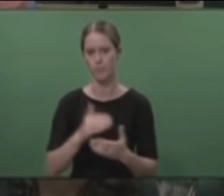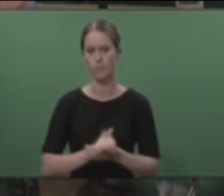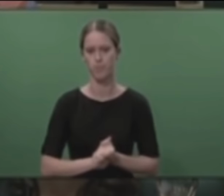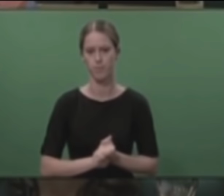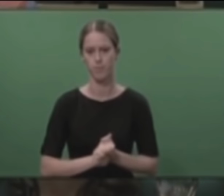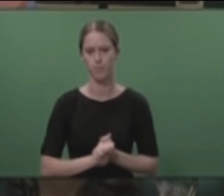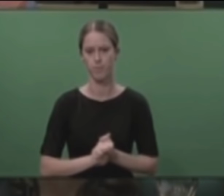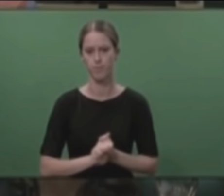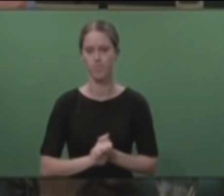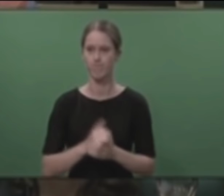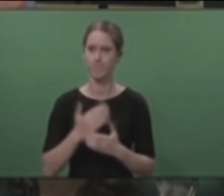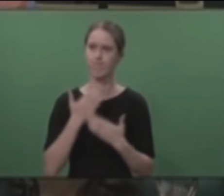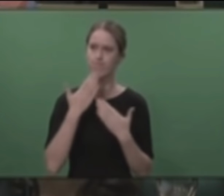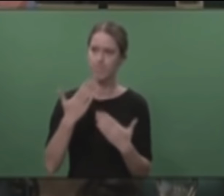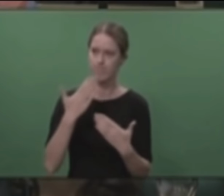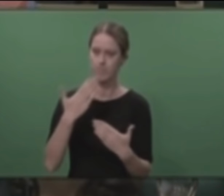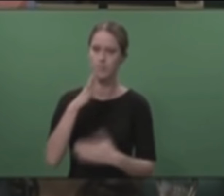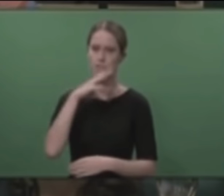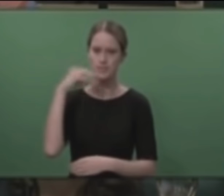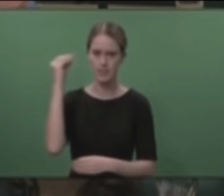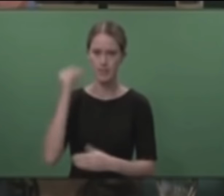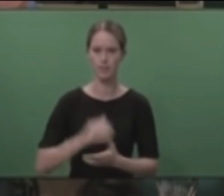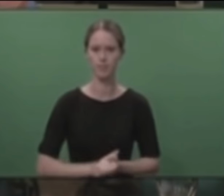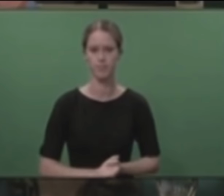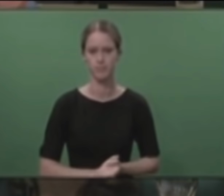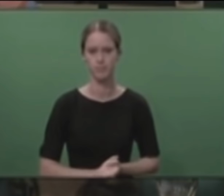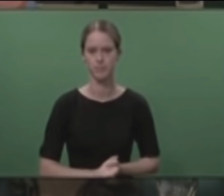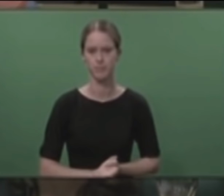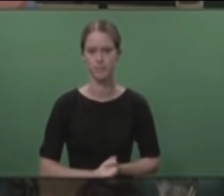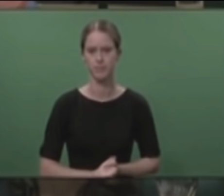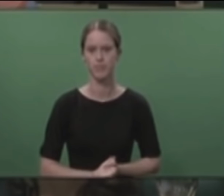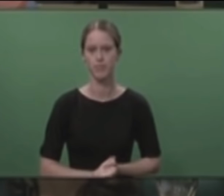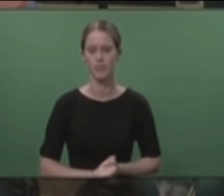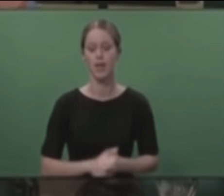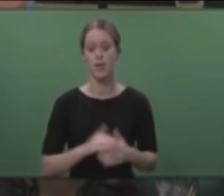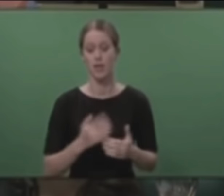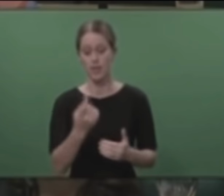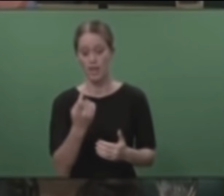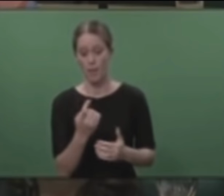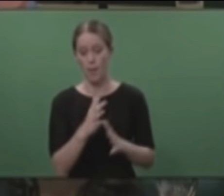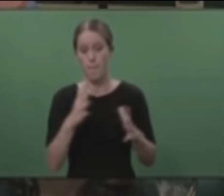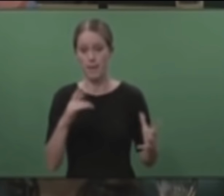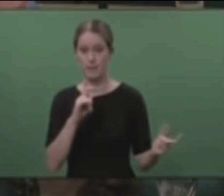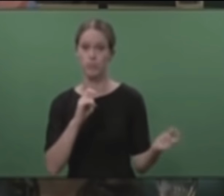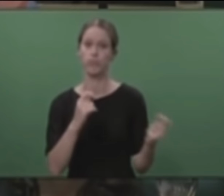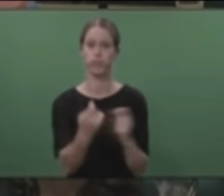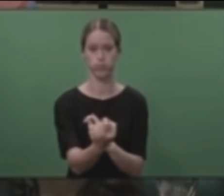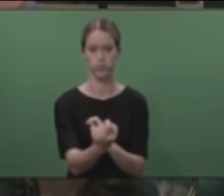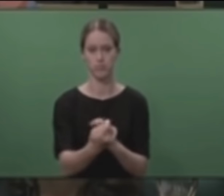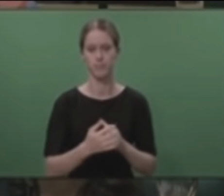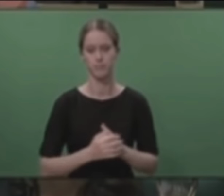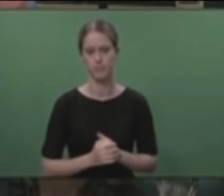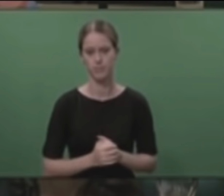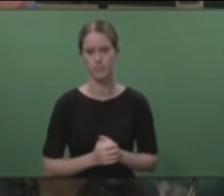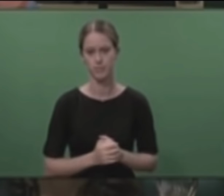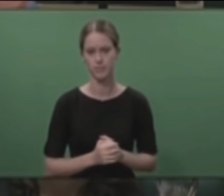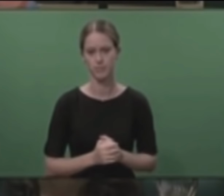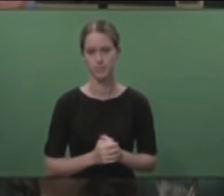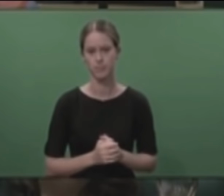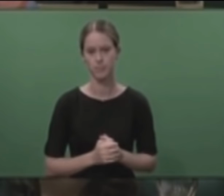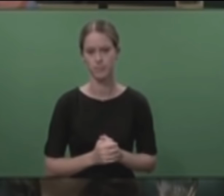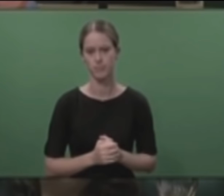kaha, Jacinda Ardern. We have a big shift ahead of us. We